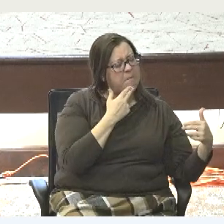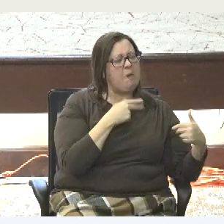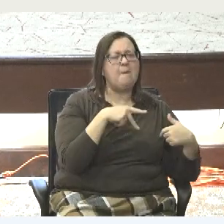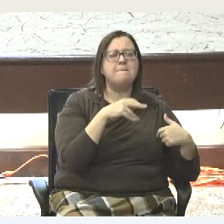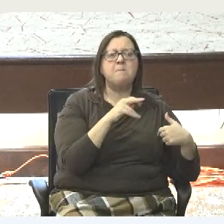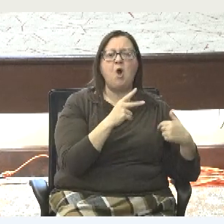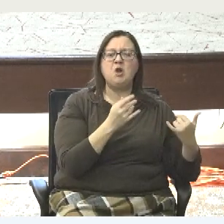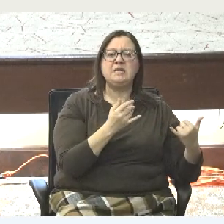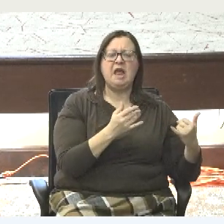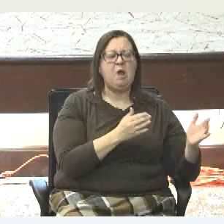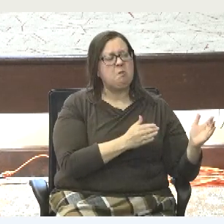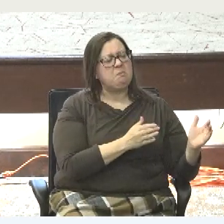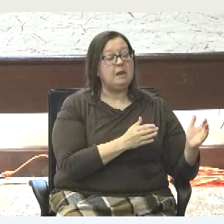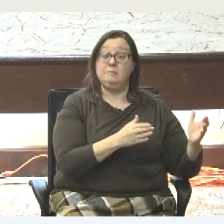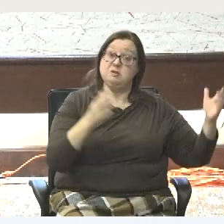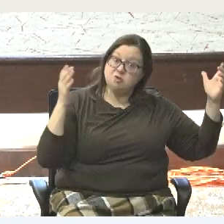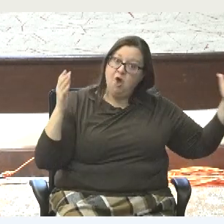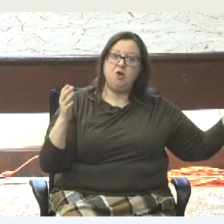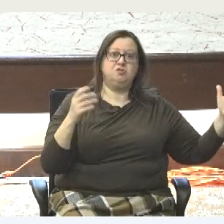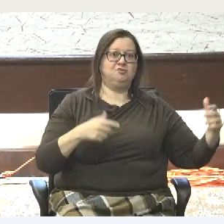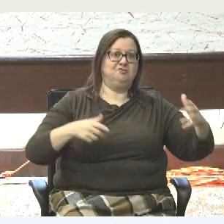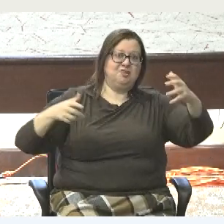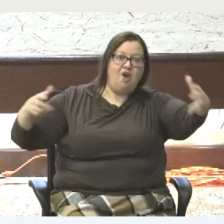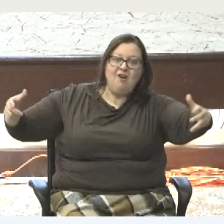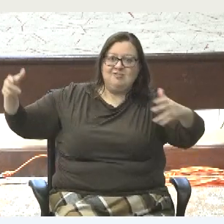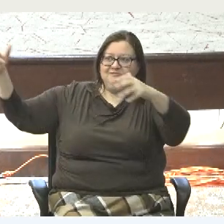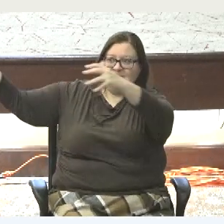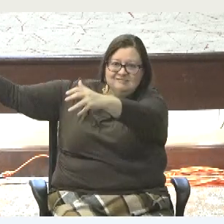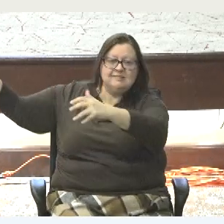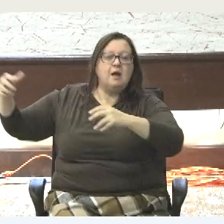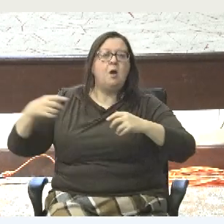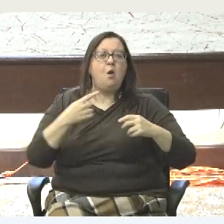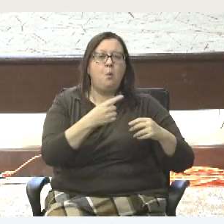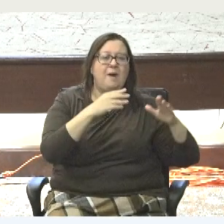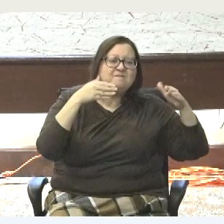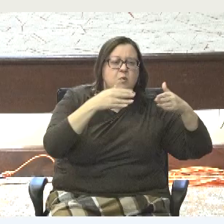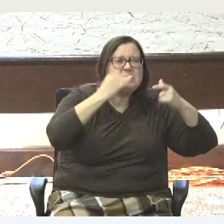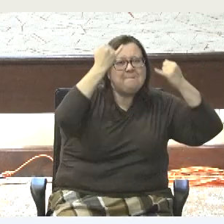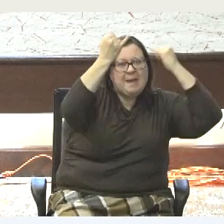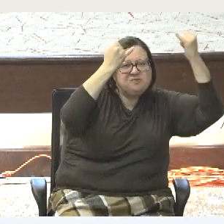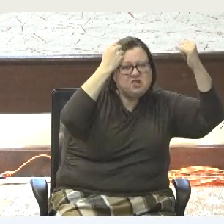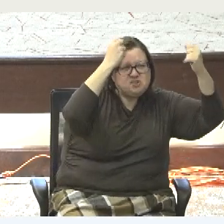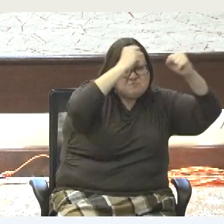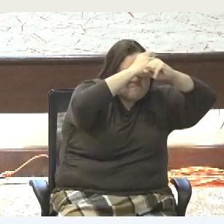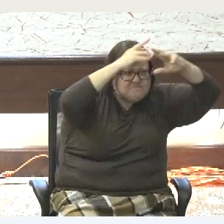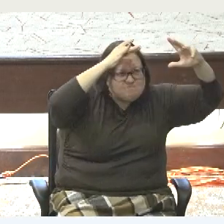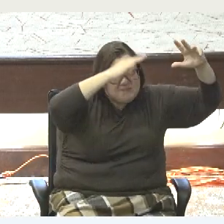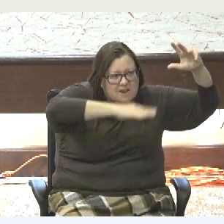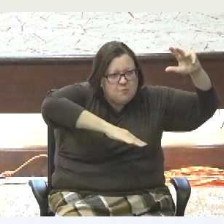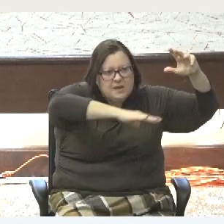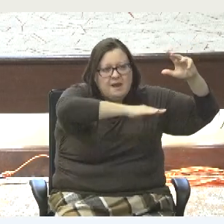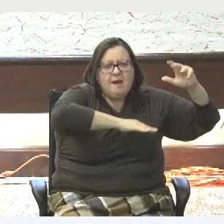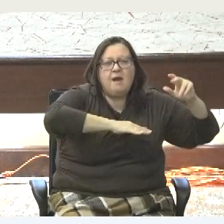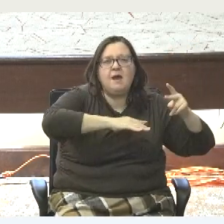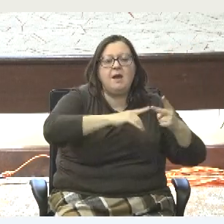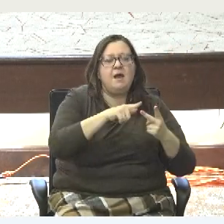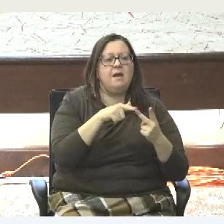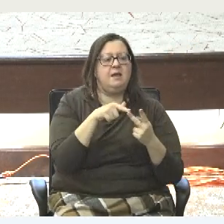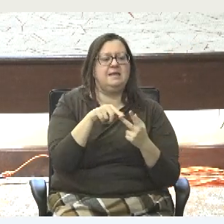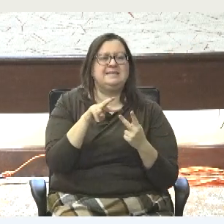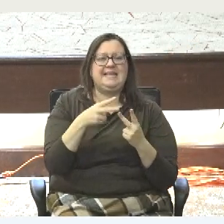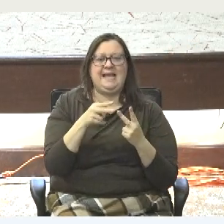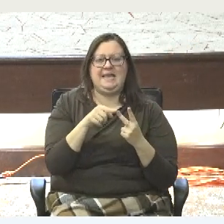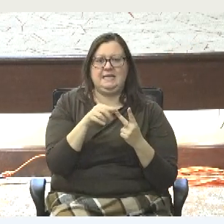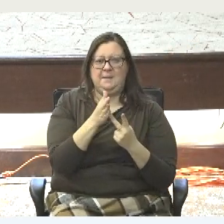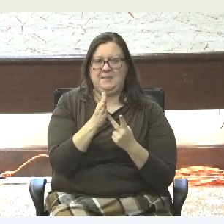system right now for a typical playground. But one focusing on imagination area. Then we have a middle area where